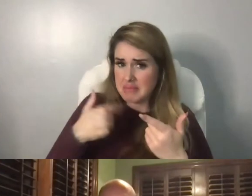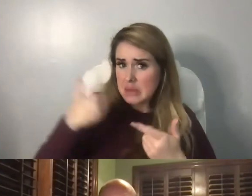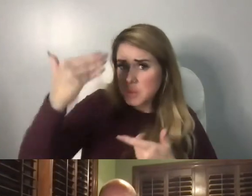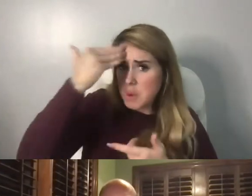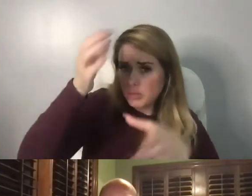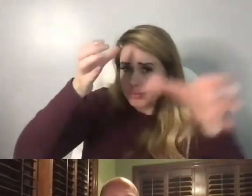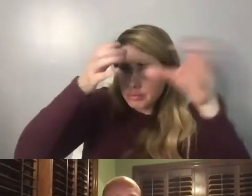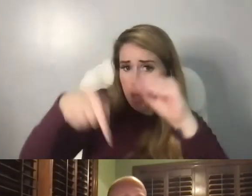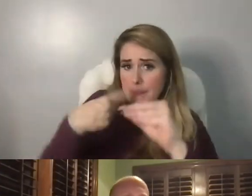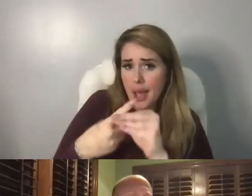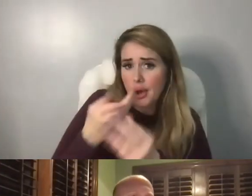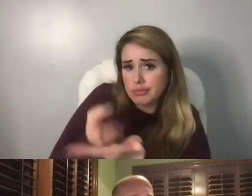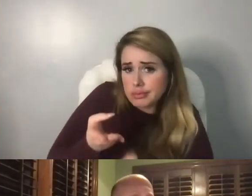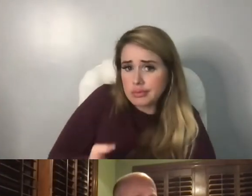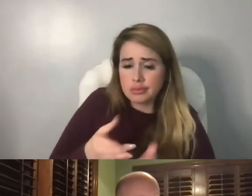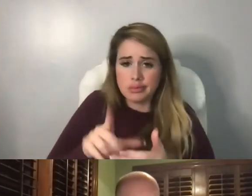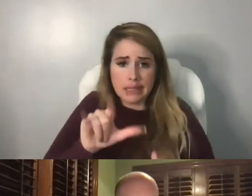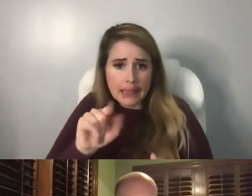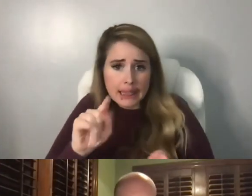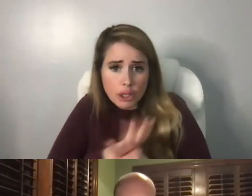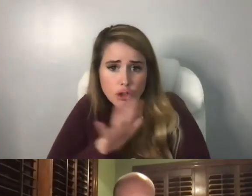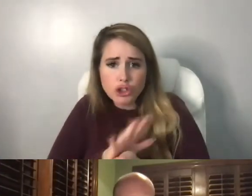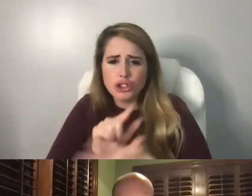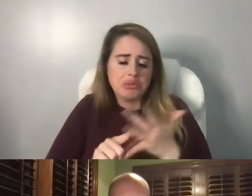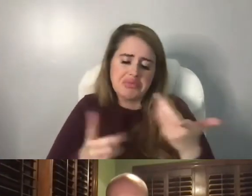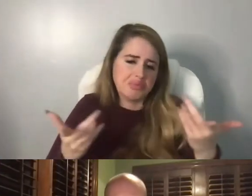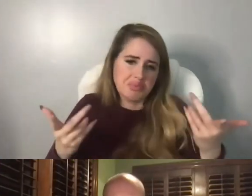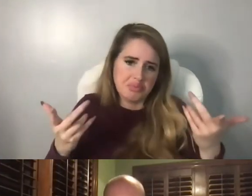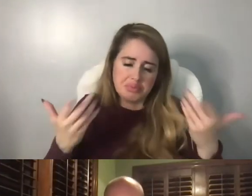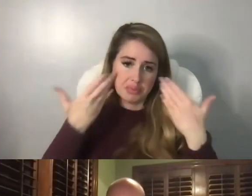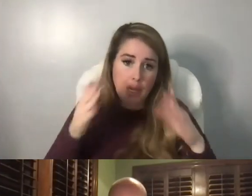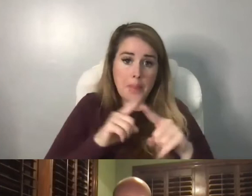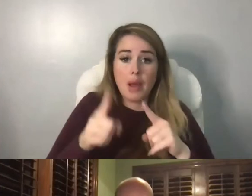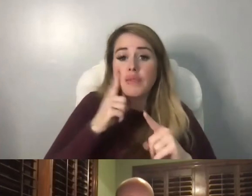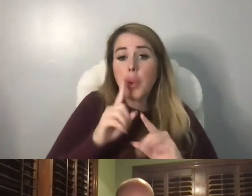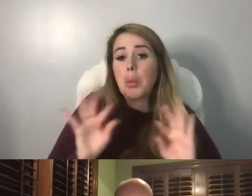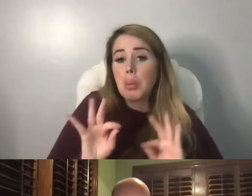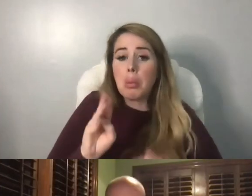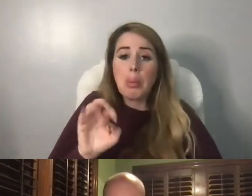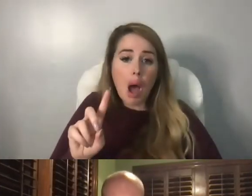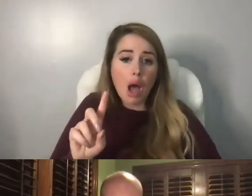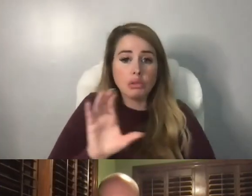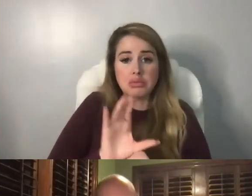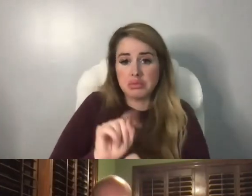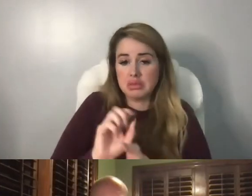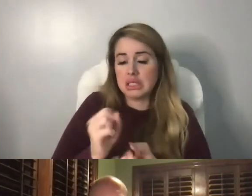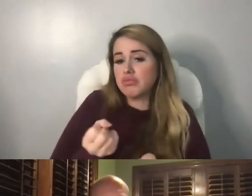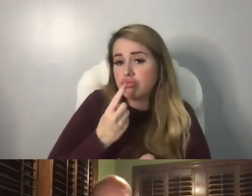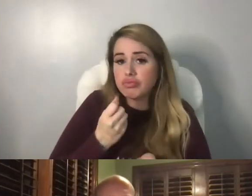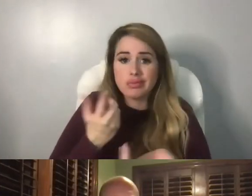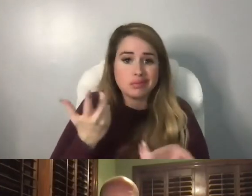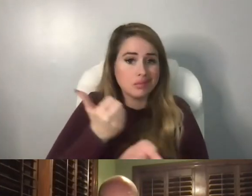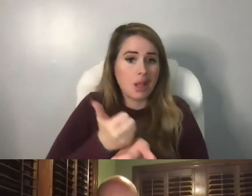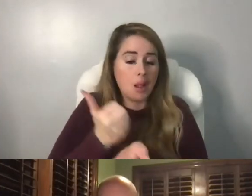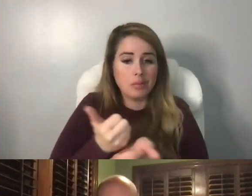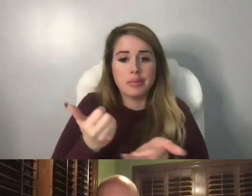but we often give cortisone for carpal tunnel syndrome, for mild carpal tunnel syndrome, and that helps diminish inflammation. Carpal